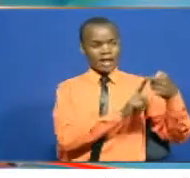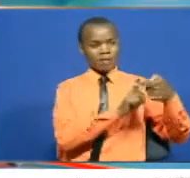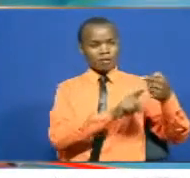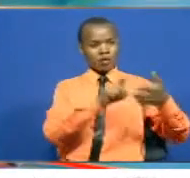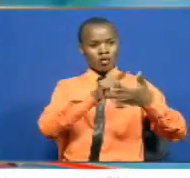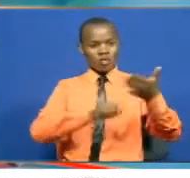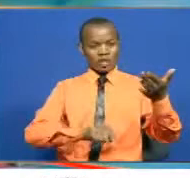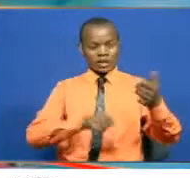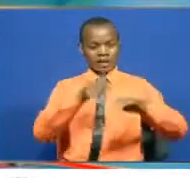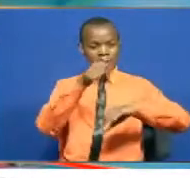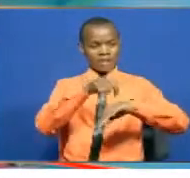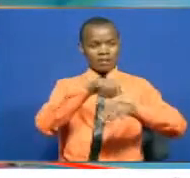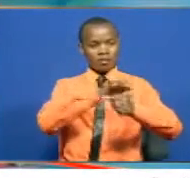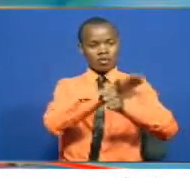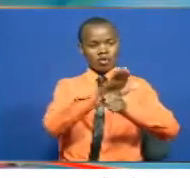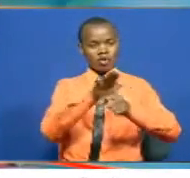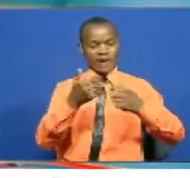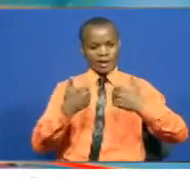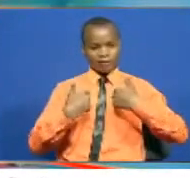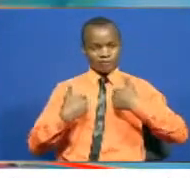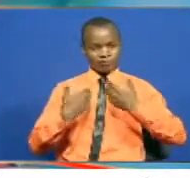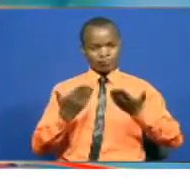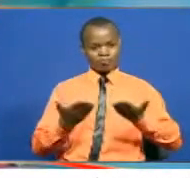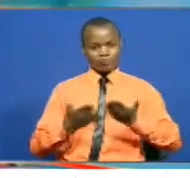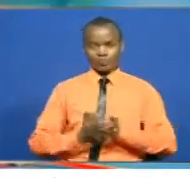this coronavirus times?